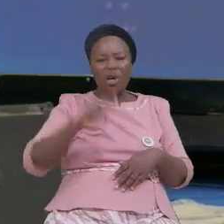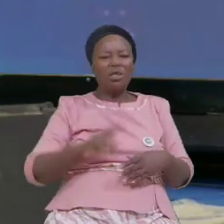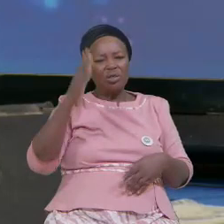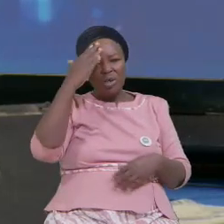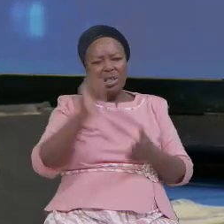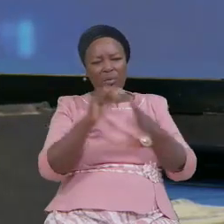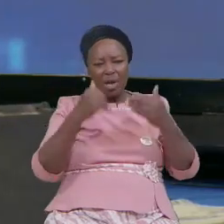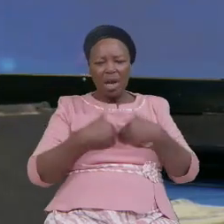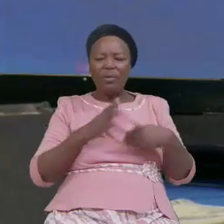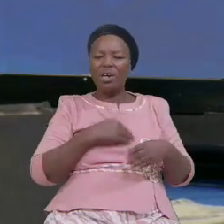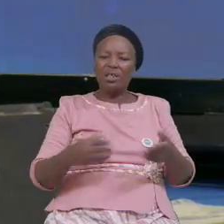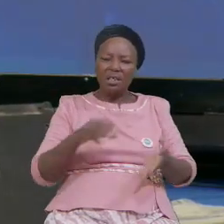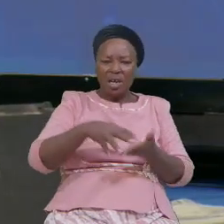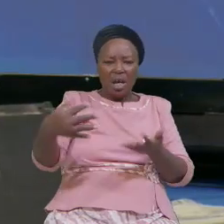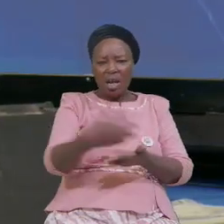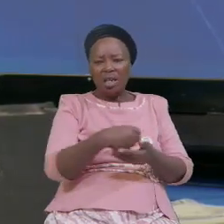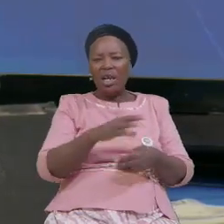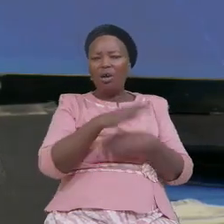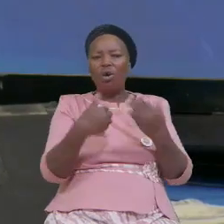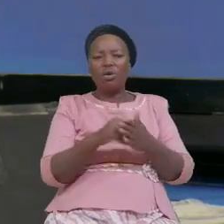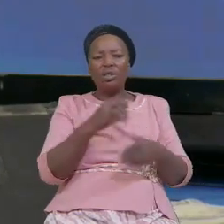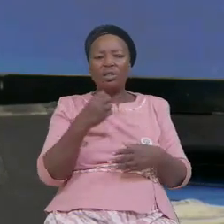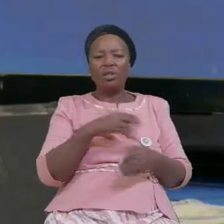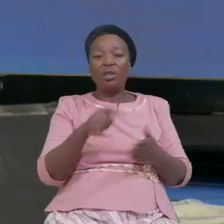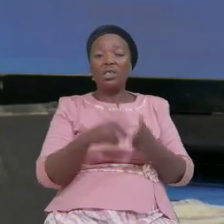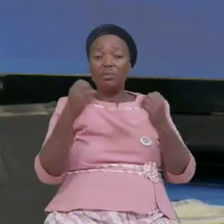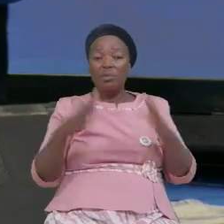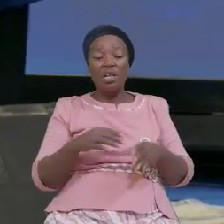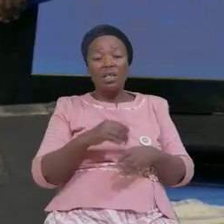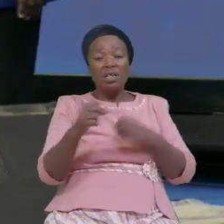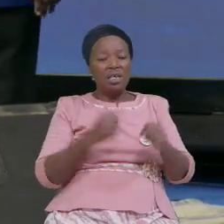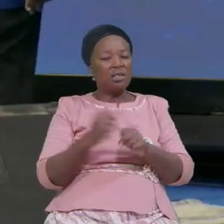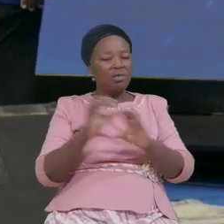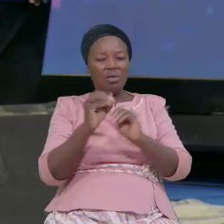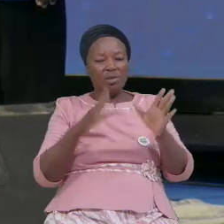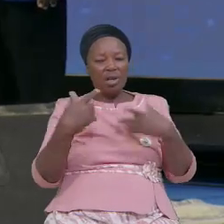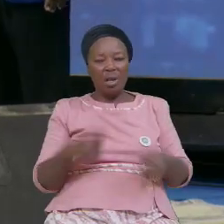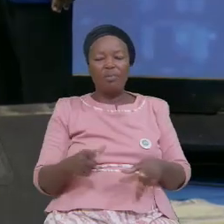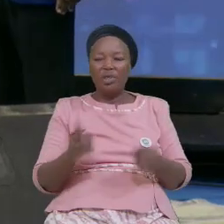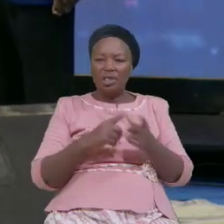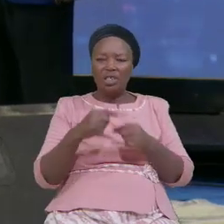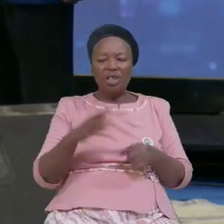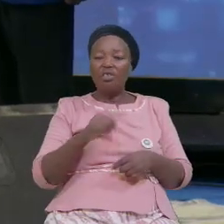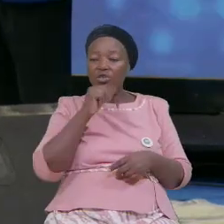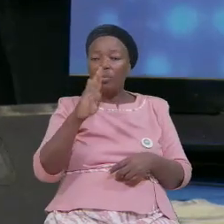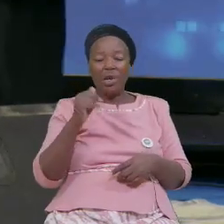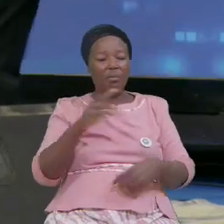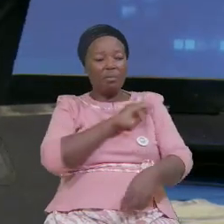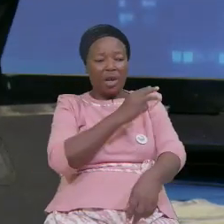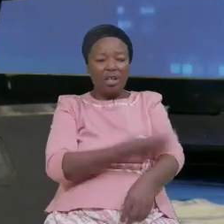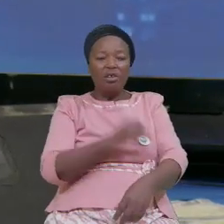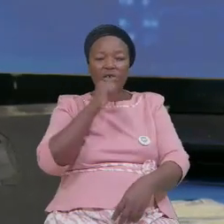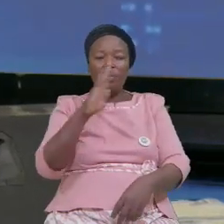we have learned all these many years, nothing happens. It says, not by might, not by